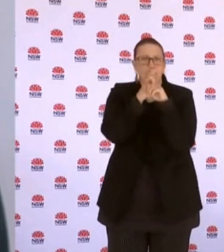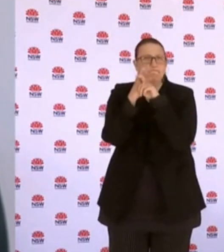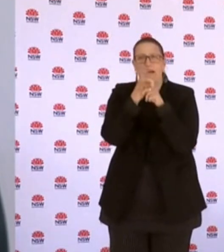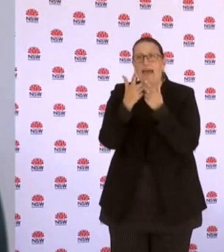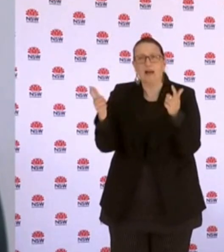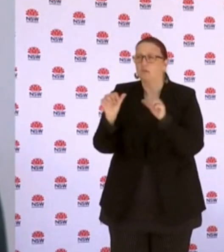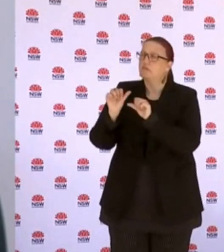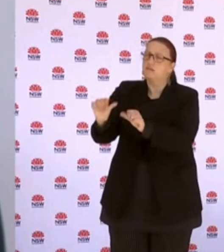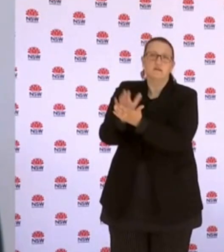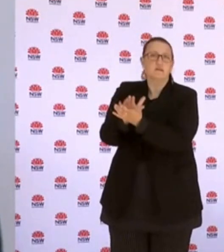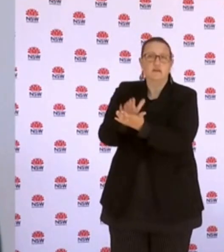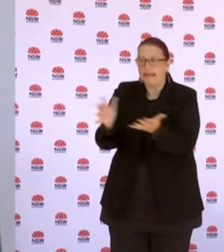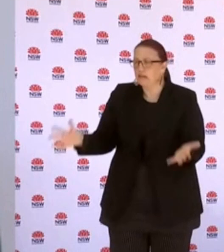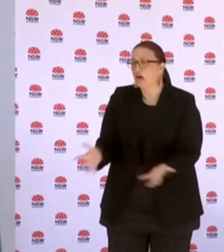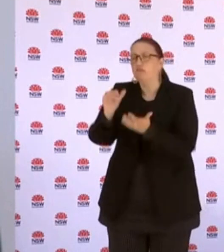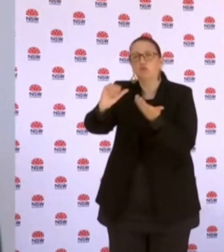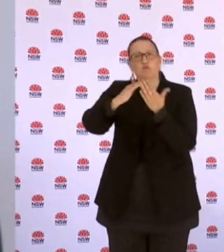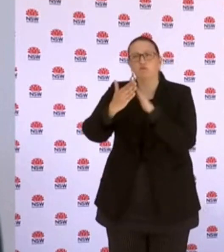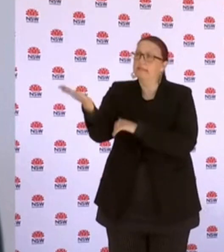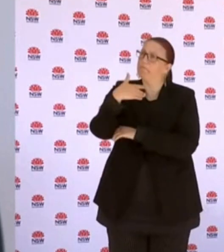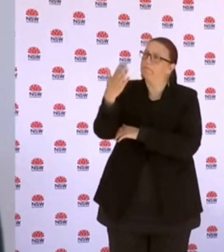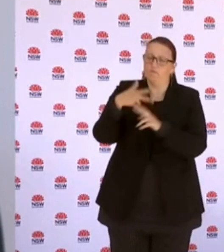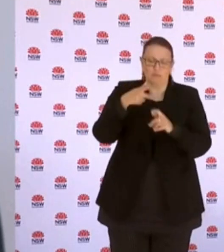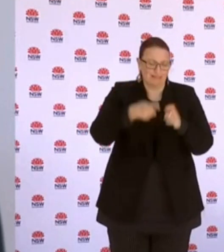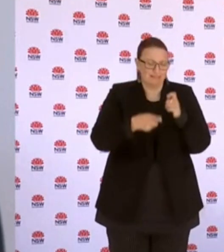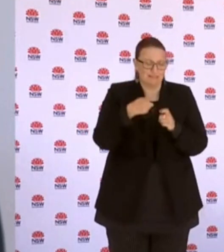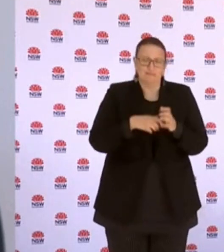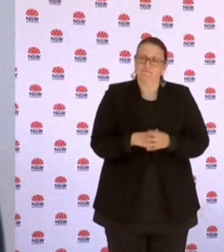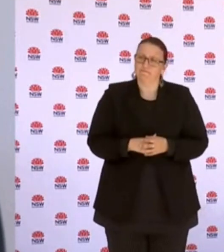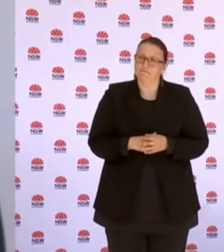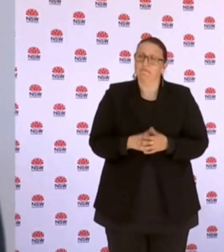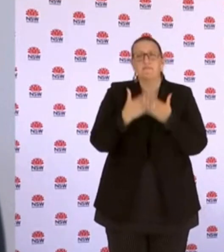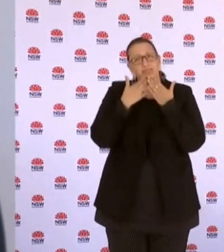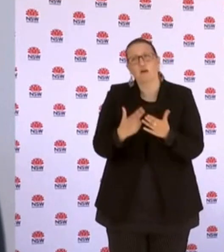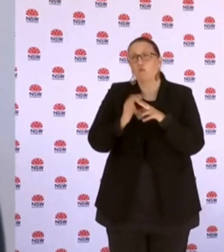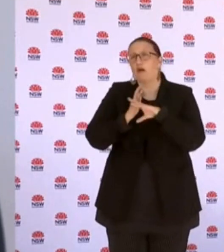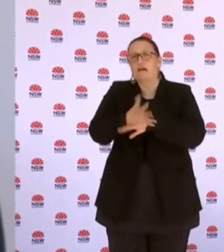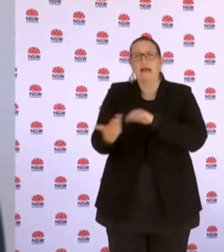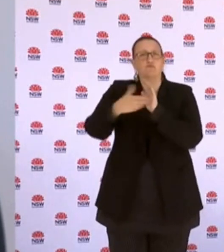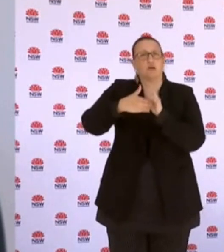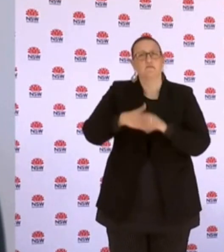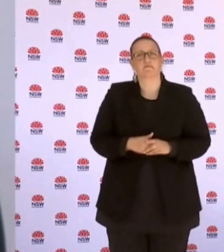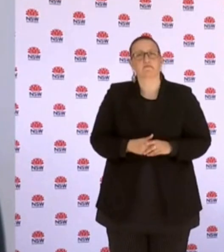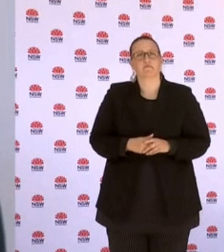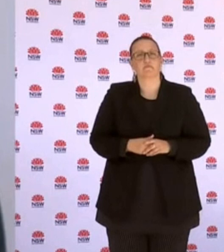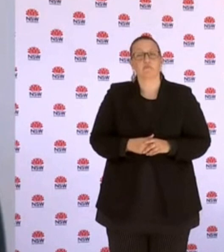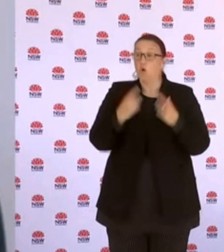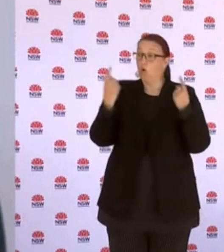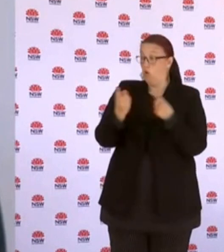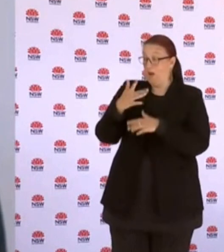in the local government area of Fairfield that needs to leave because they cannot work from home. It